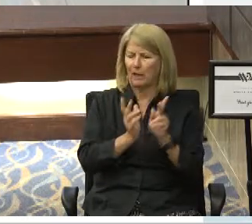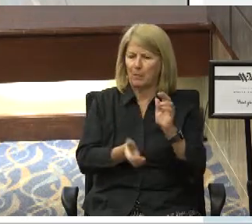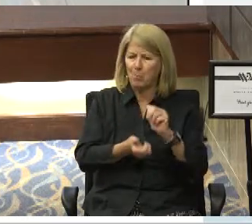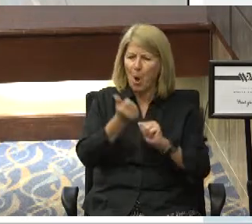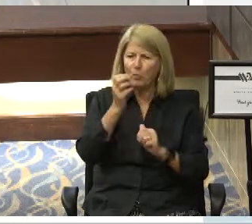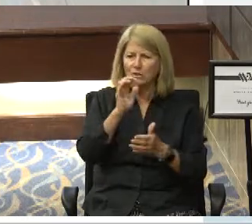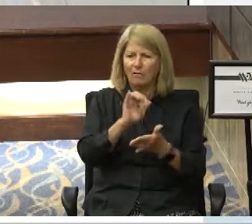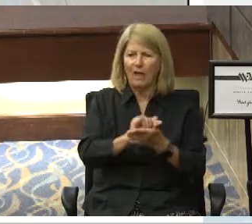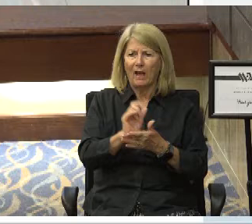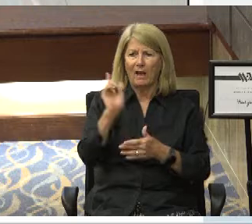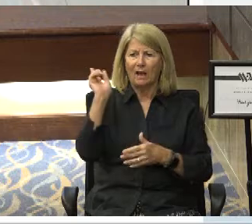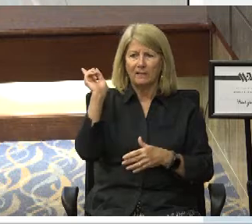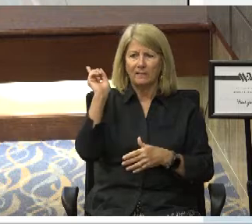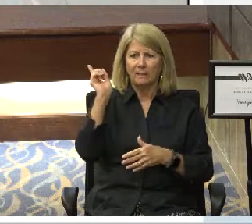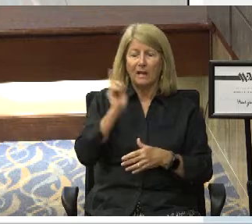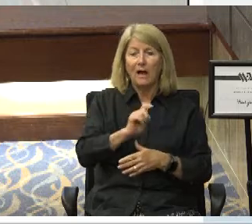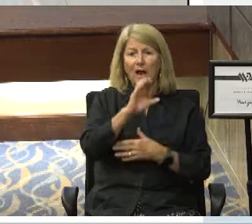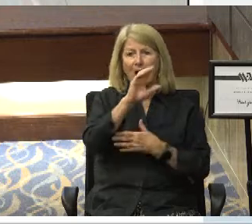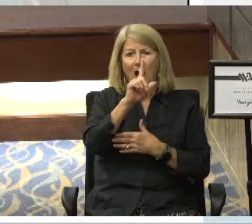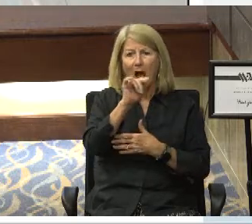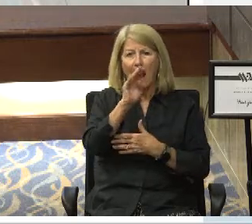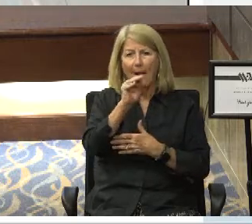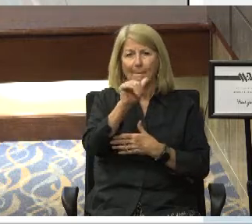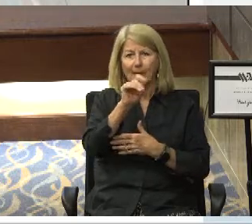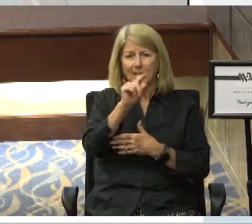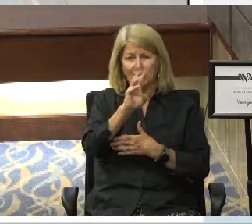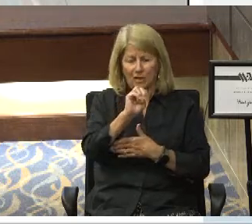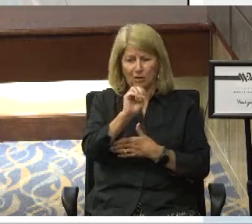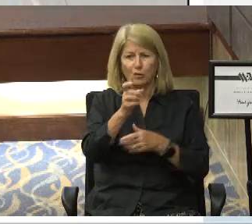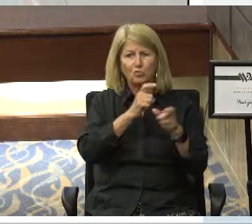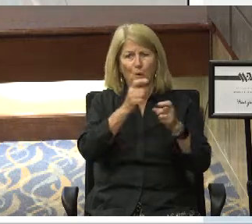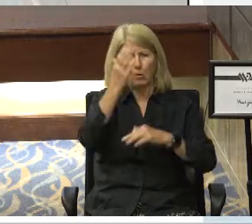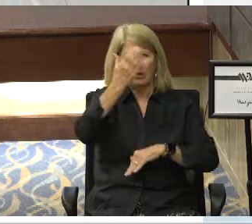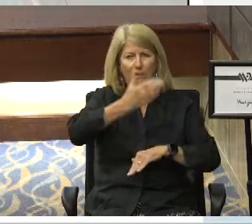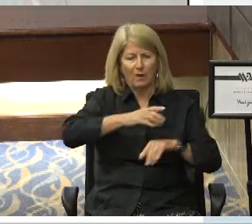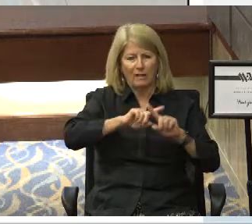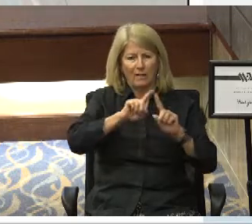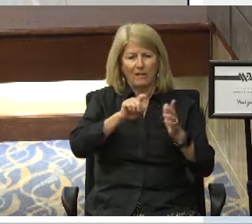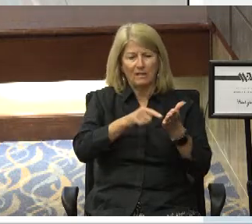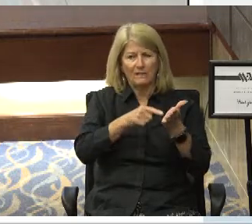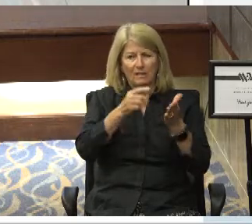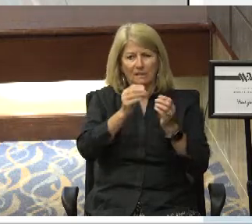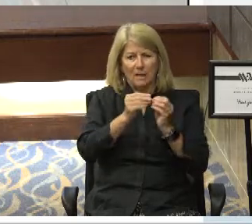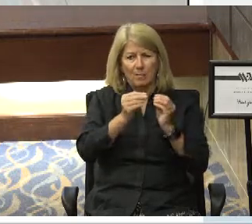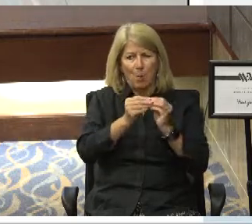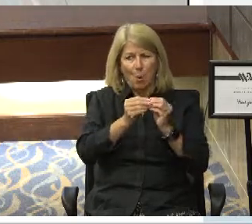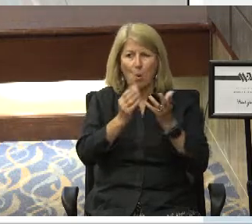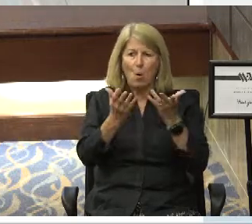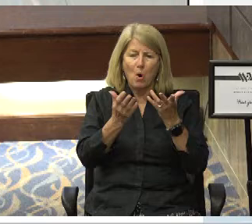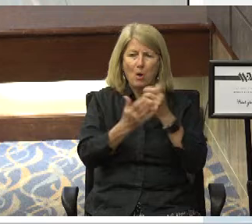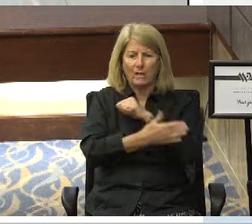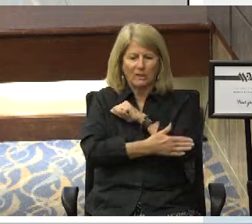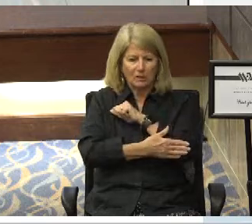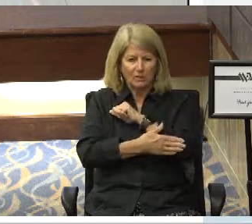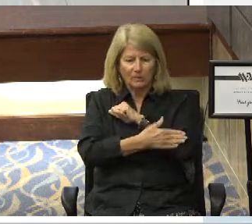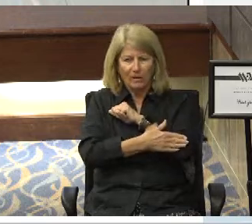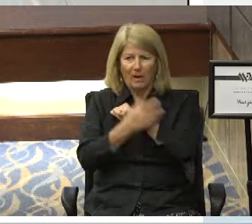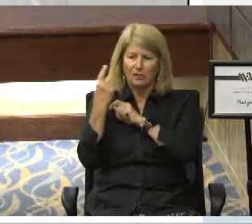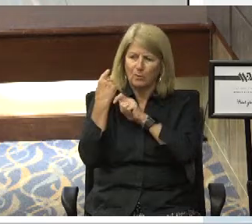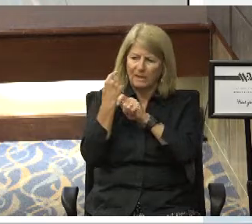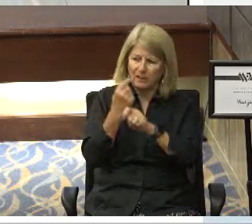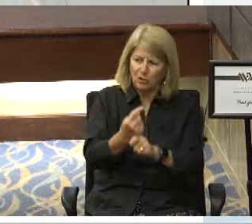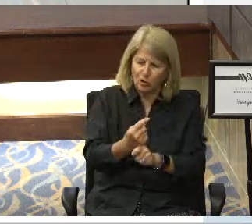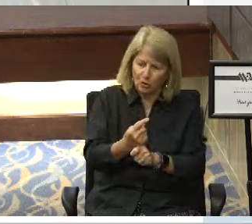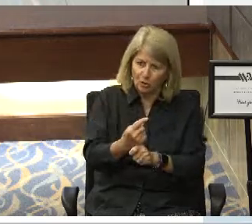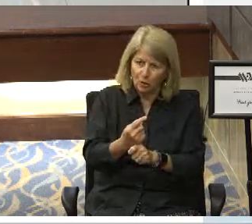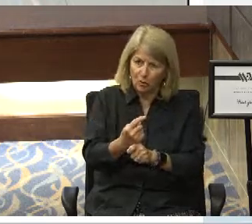this is climate controlled up front. And this would be more of the kind of your traditional self-storage where you pull up. It has